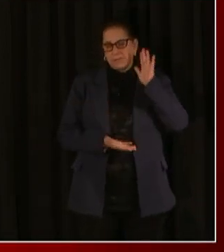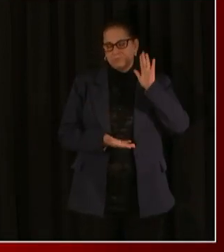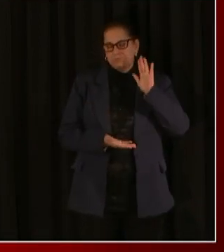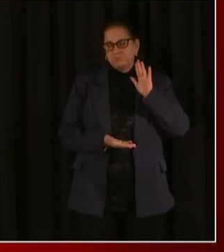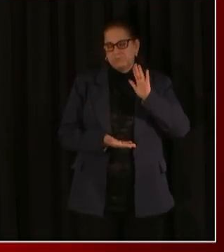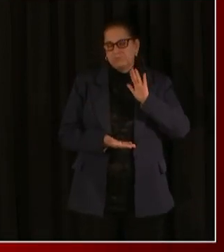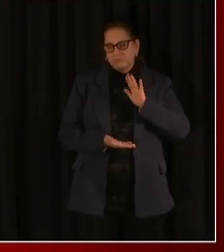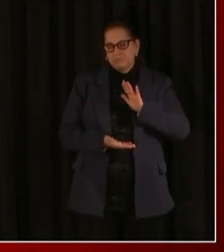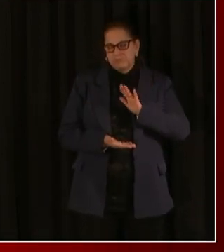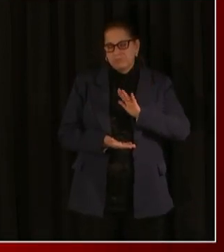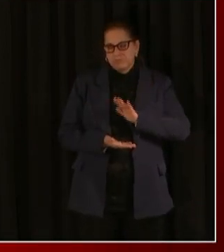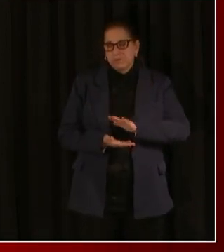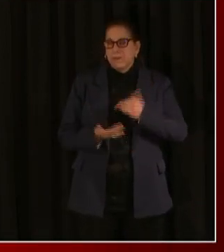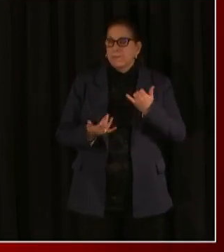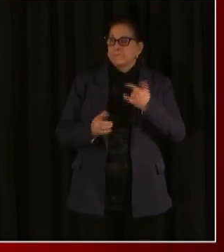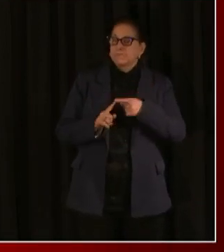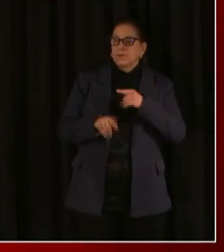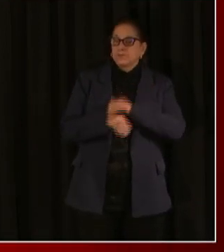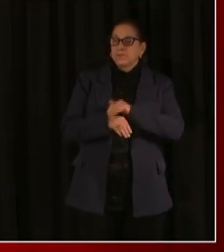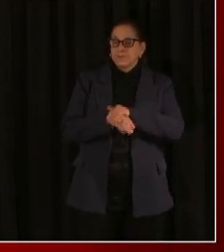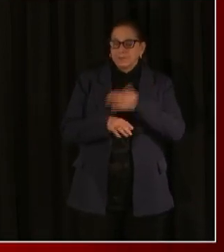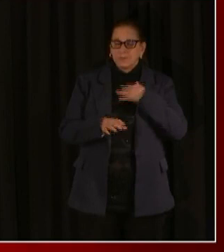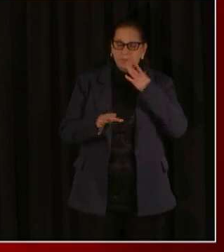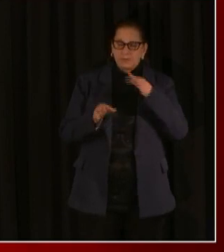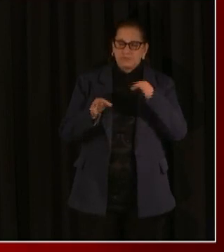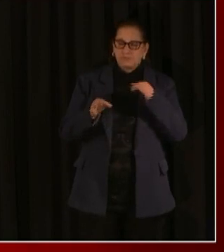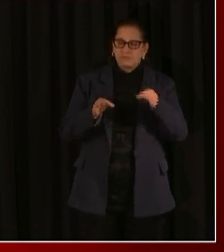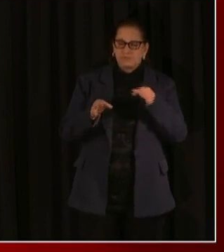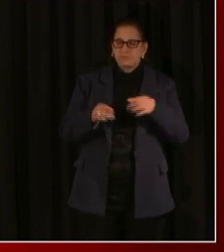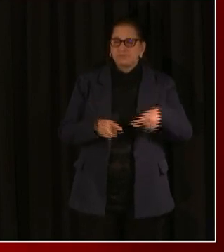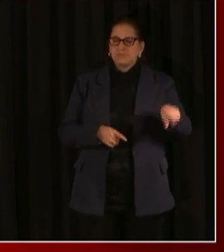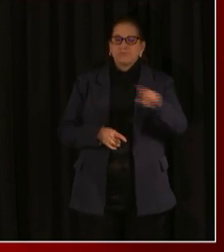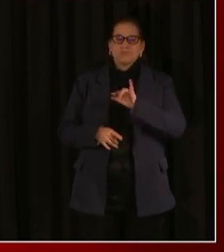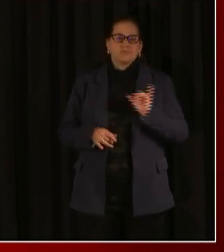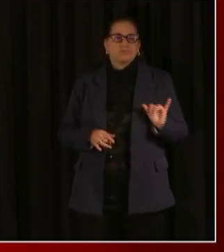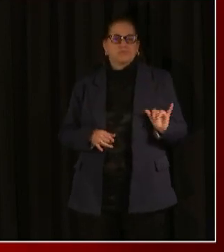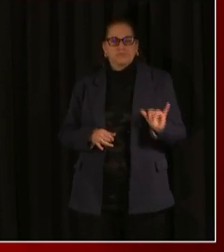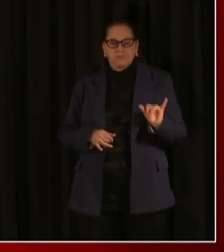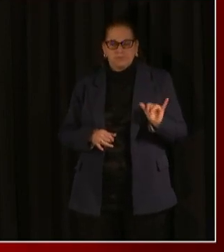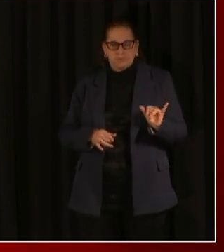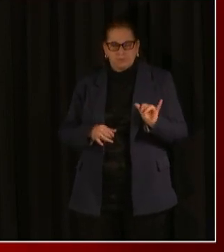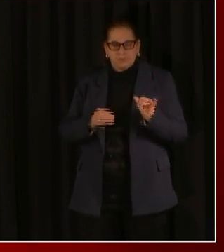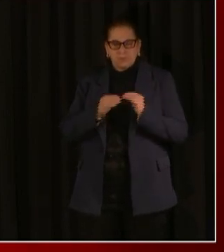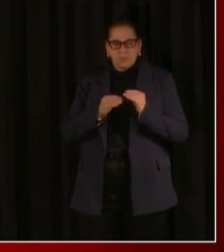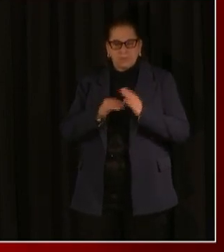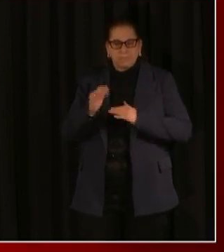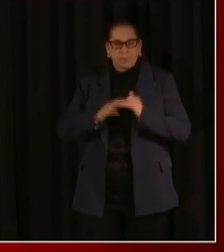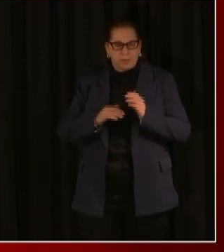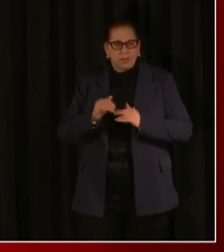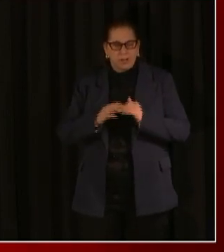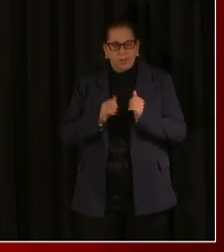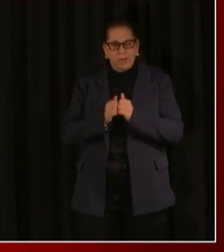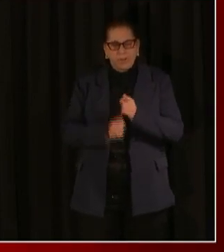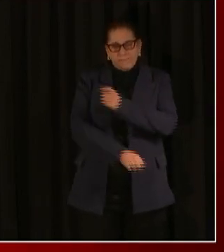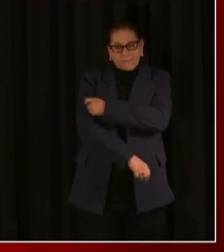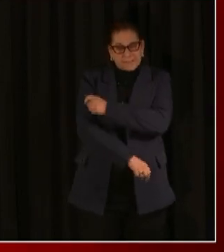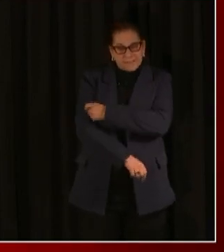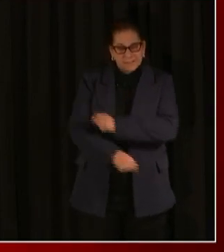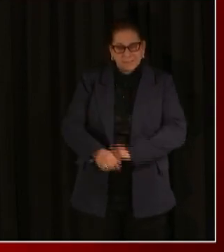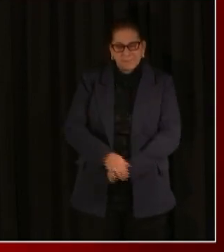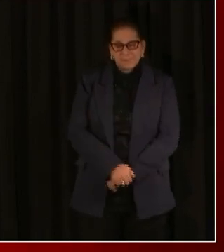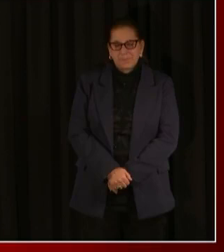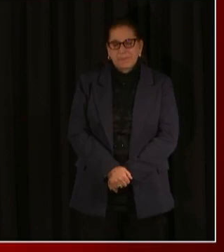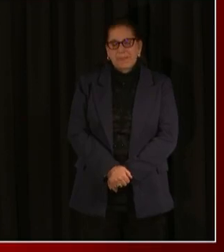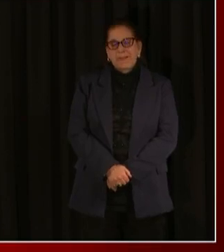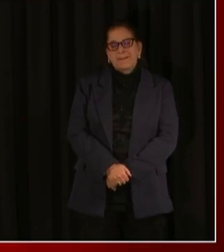vaccine, and of course what is happening from DC Health and DC government.